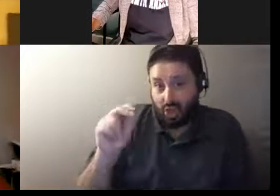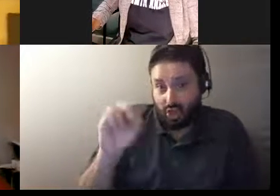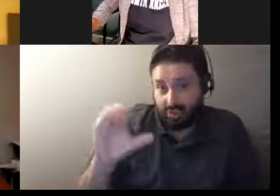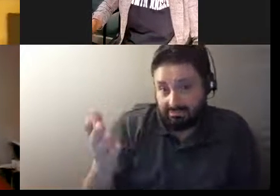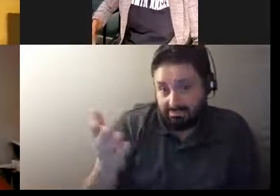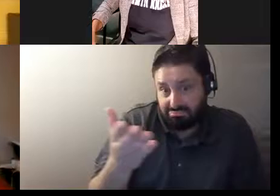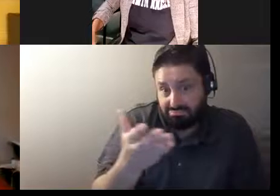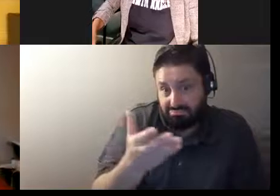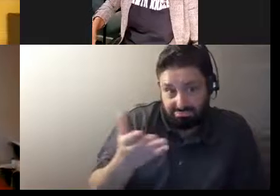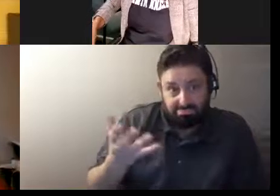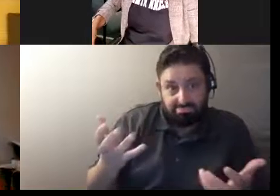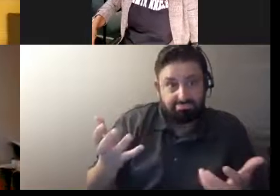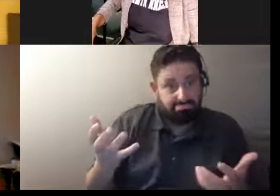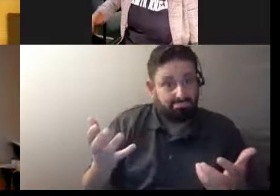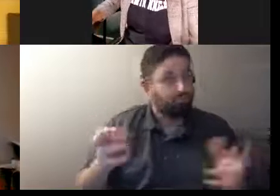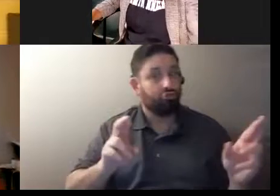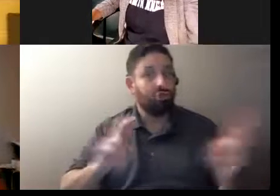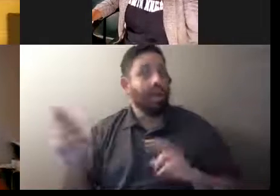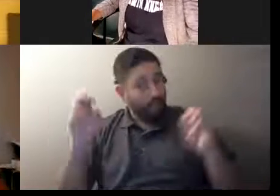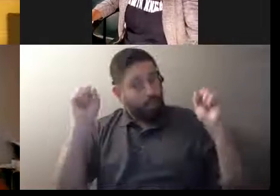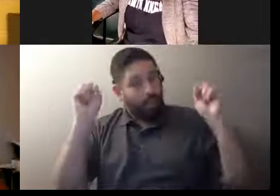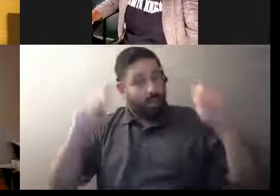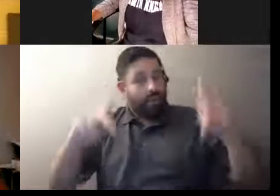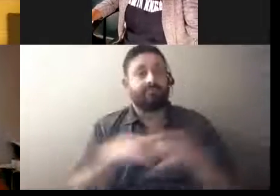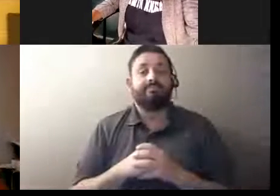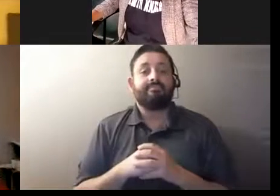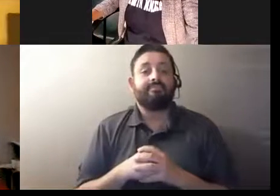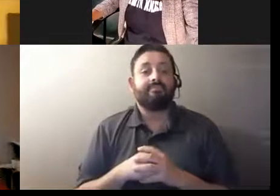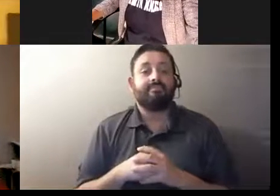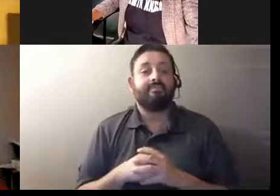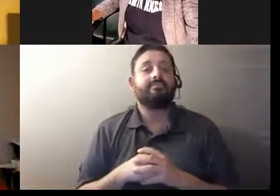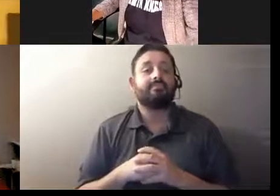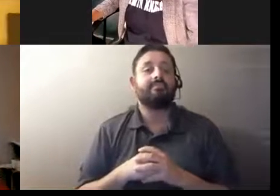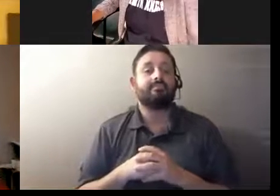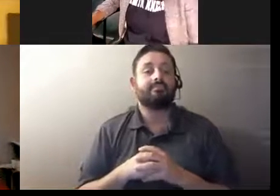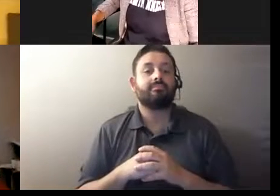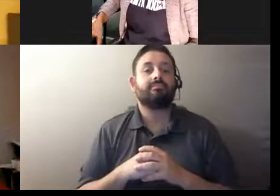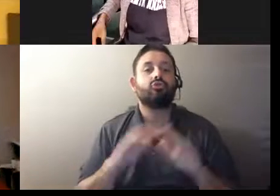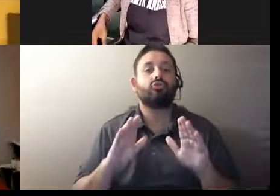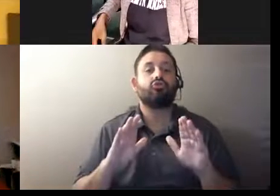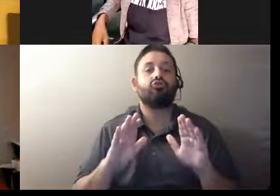do that on a 30-second thing? Ready? Sure. Okay. Stop, reset.